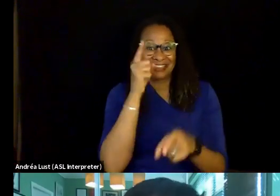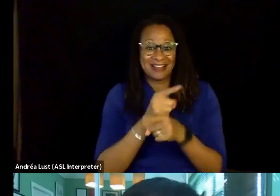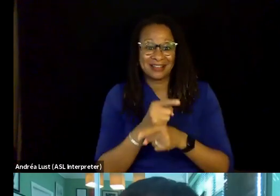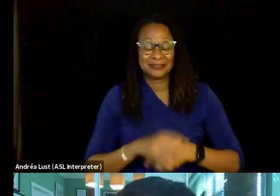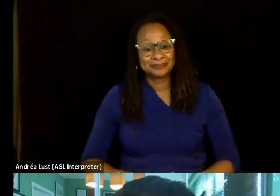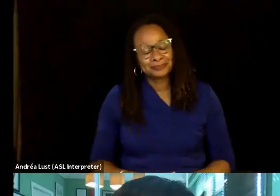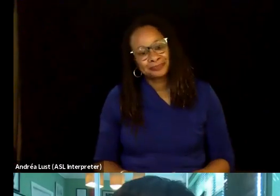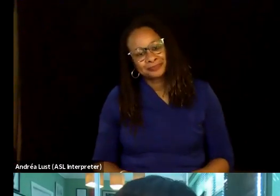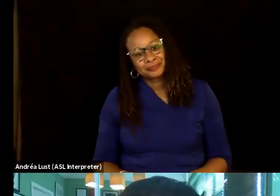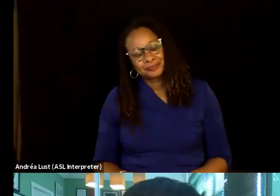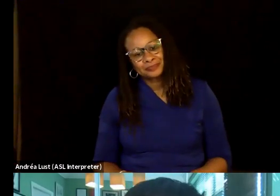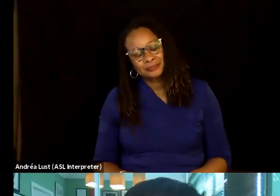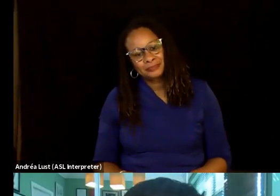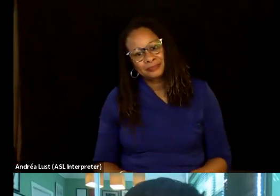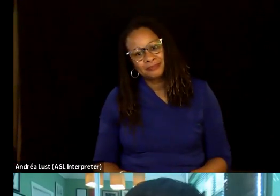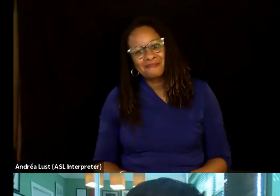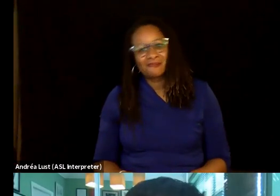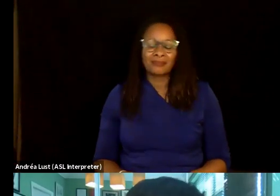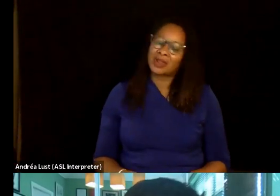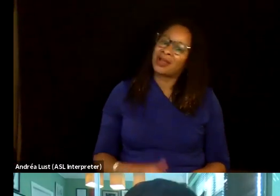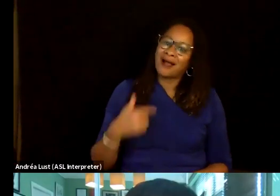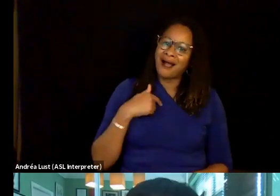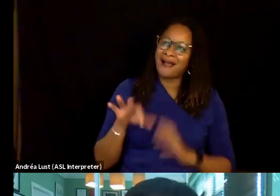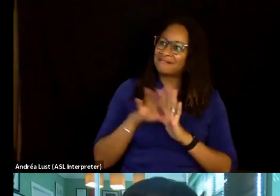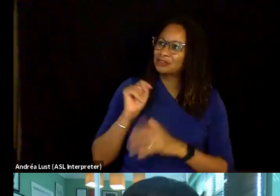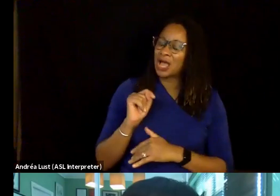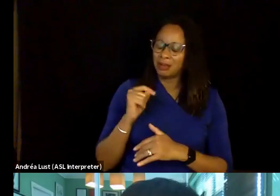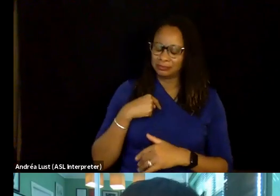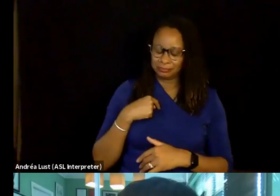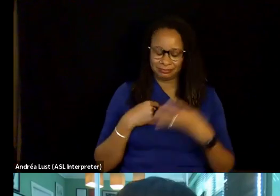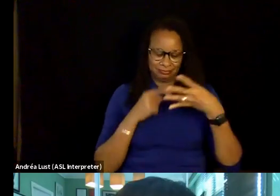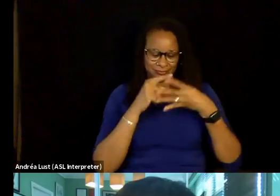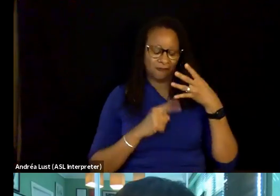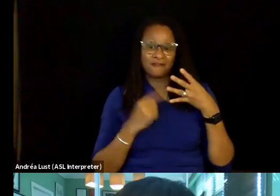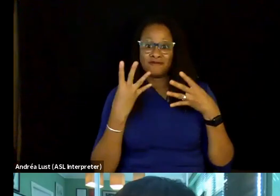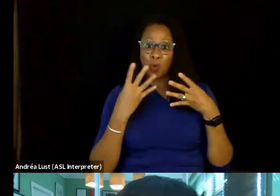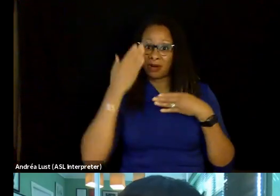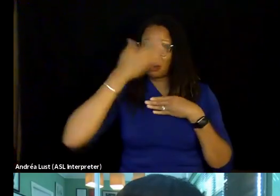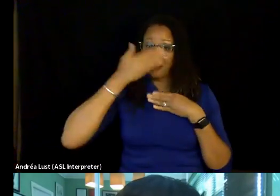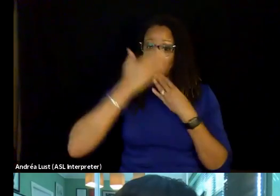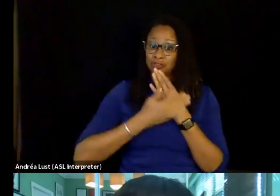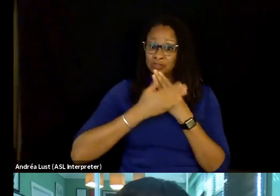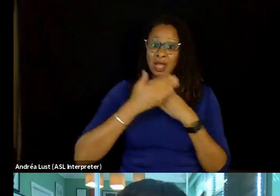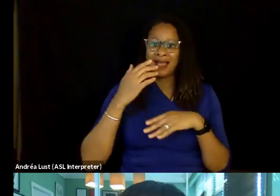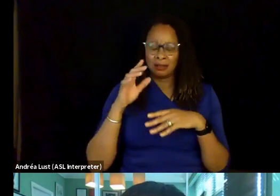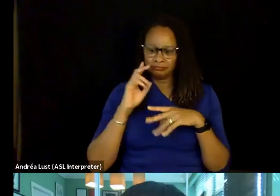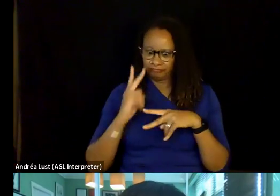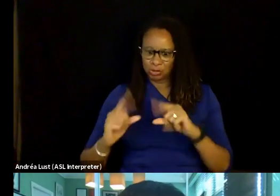So, you know, I found out about being Time Person, being one of the four covers on Twitter.